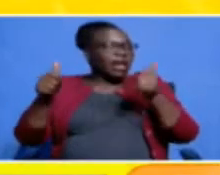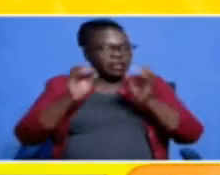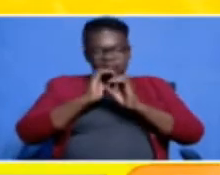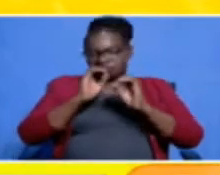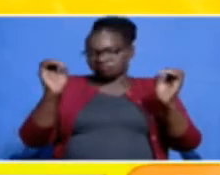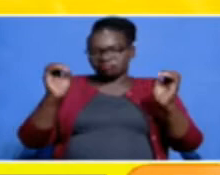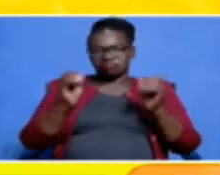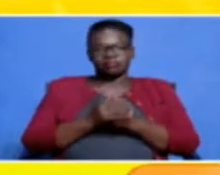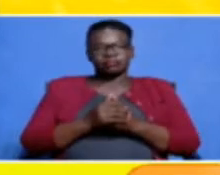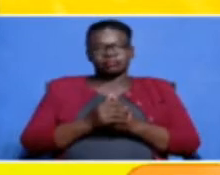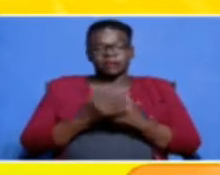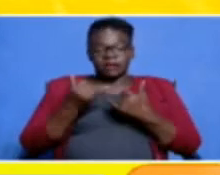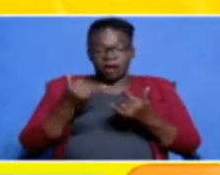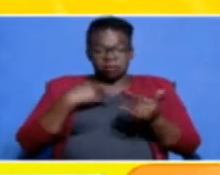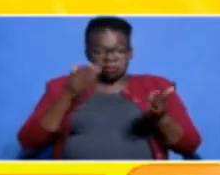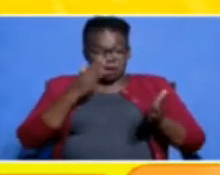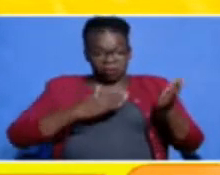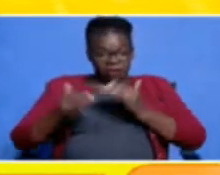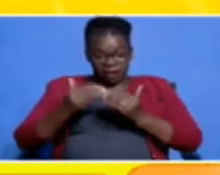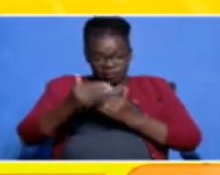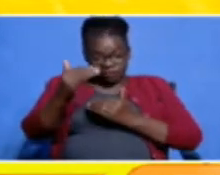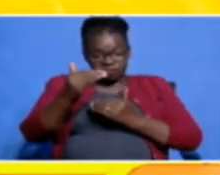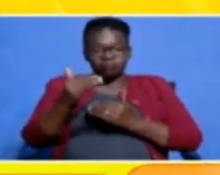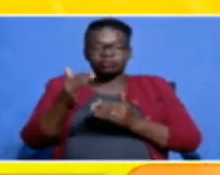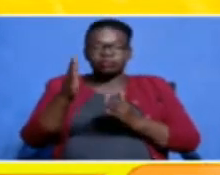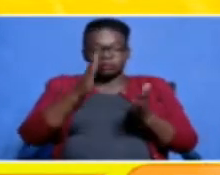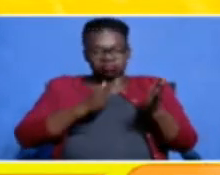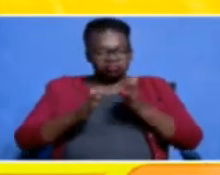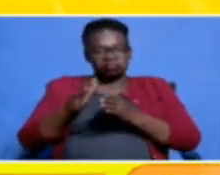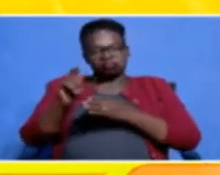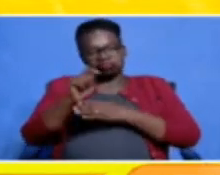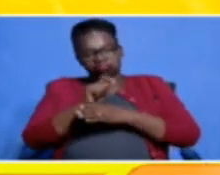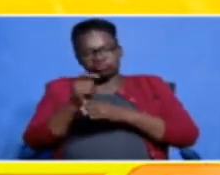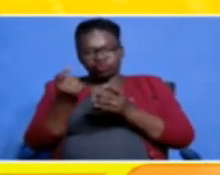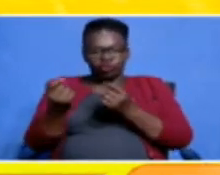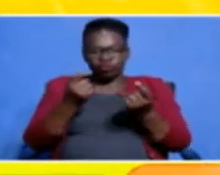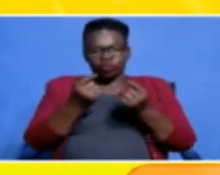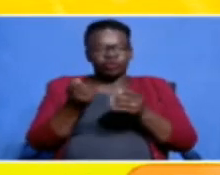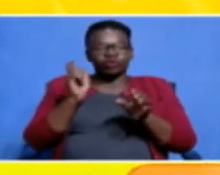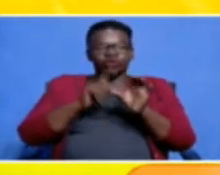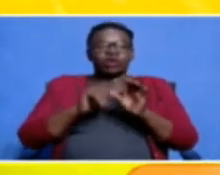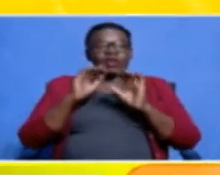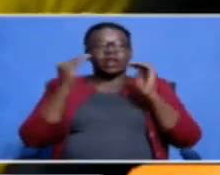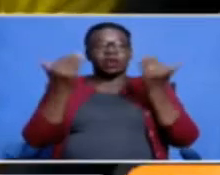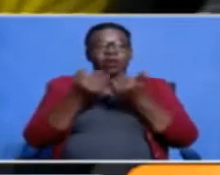I'm going to focus on Tuskys. I'm going to race. I'm going to race next year.